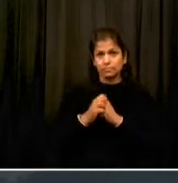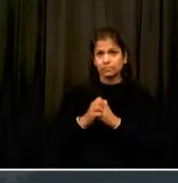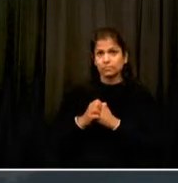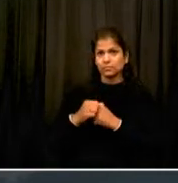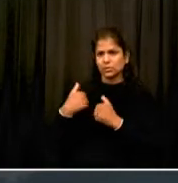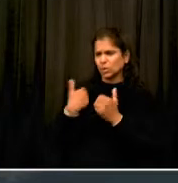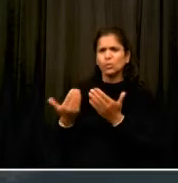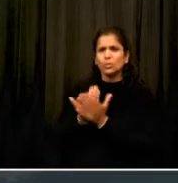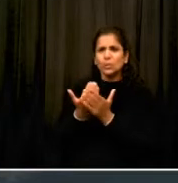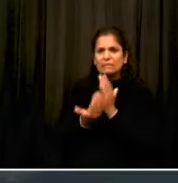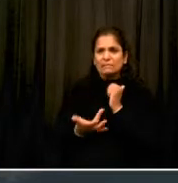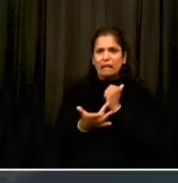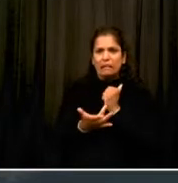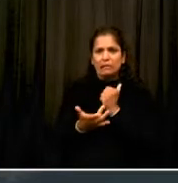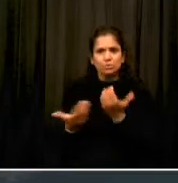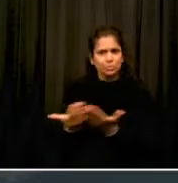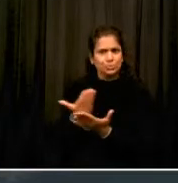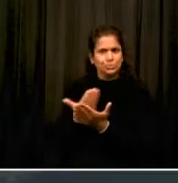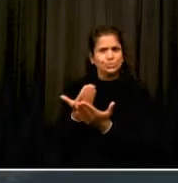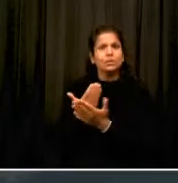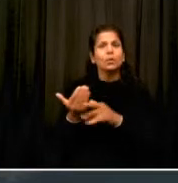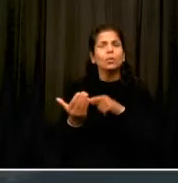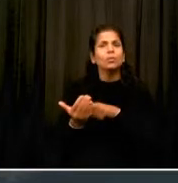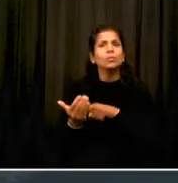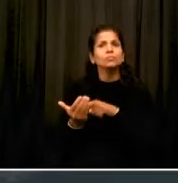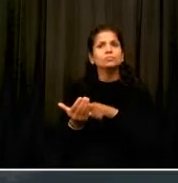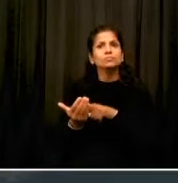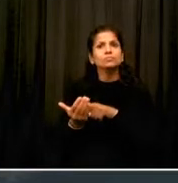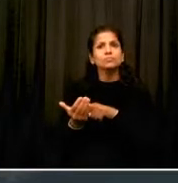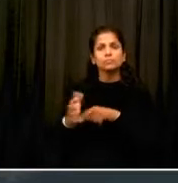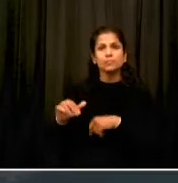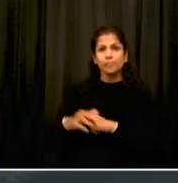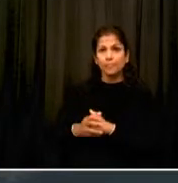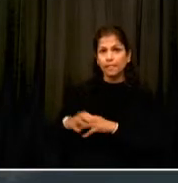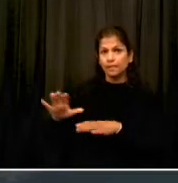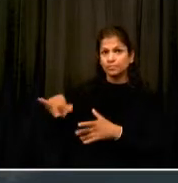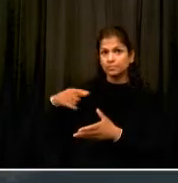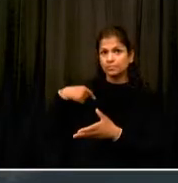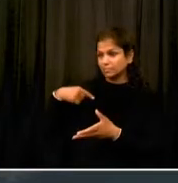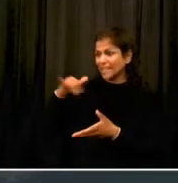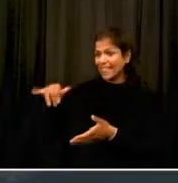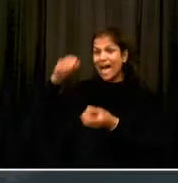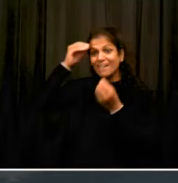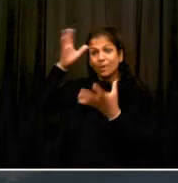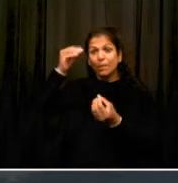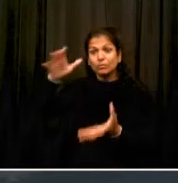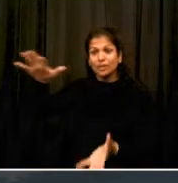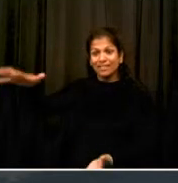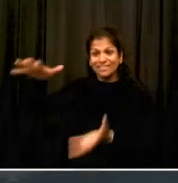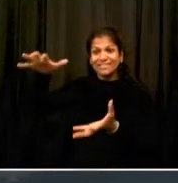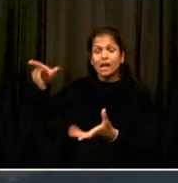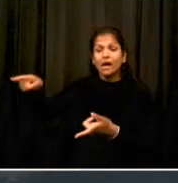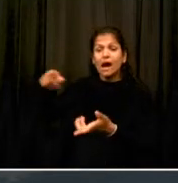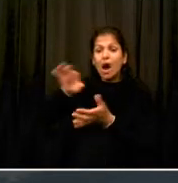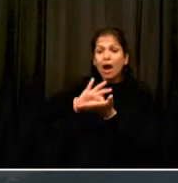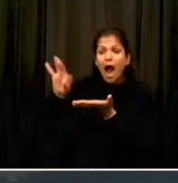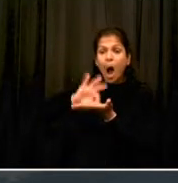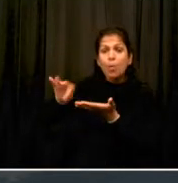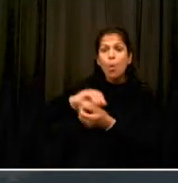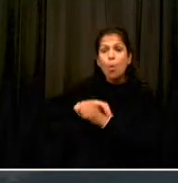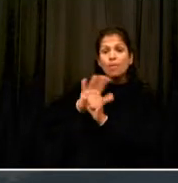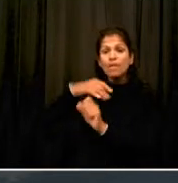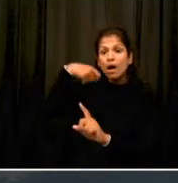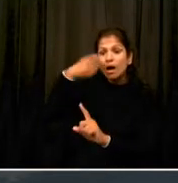one individually because you know that each one individually is negative. So it saves a tremendous amount of time. Through using strategies that we've had in